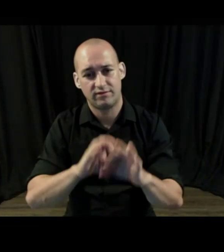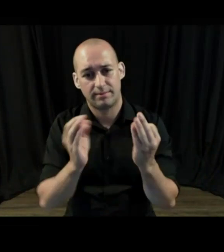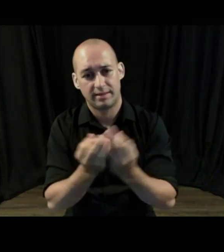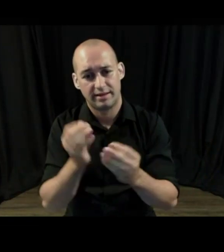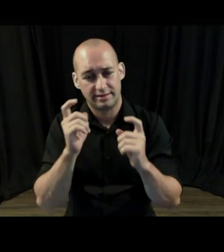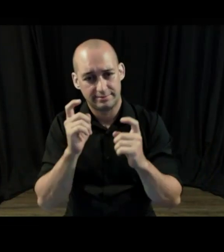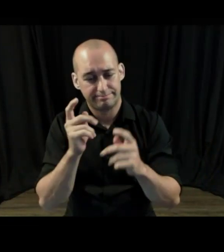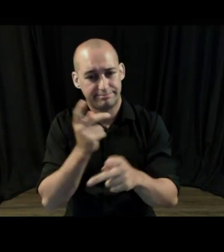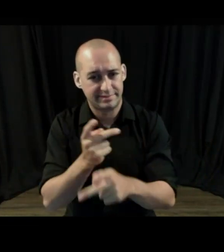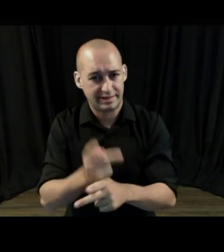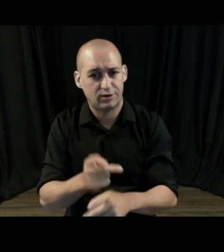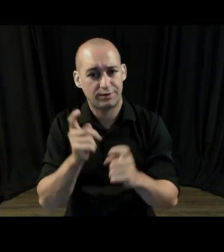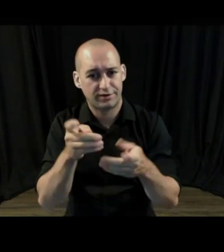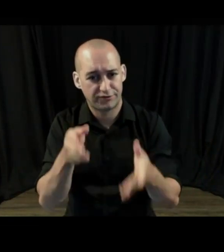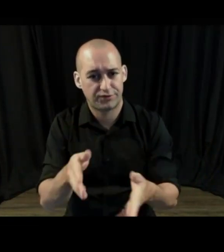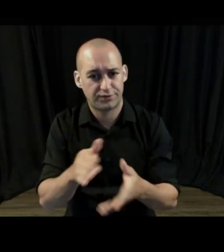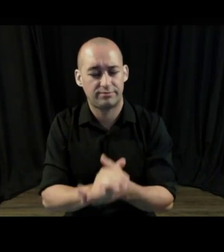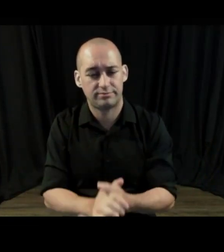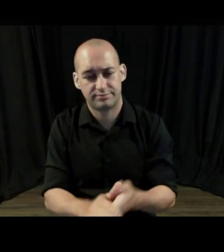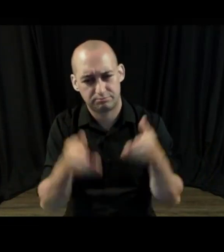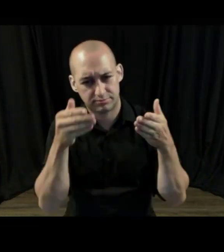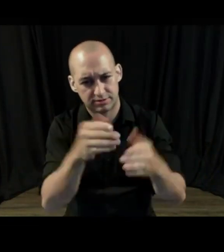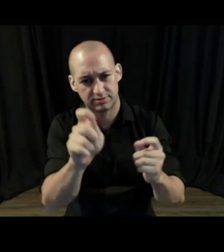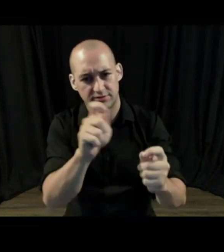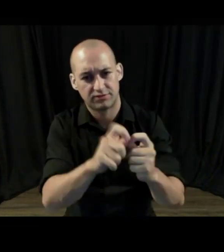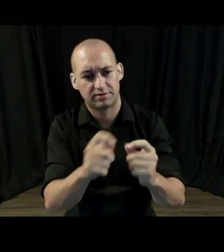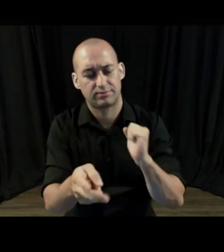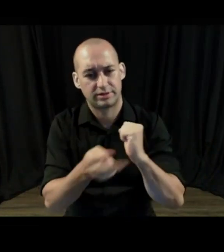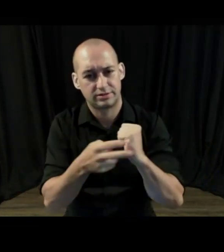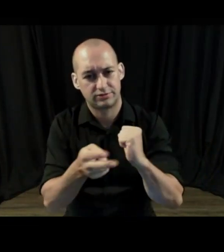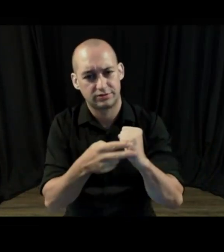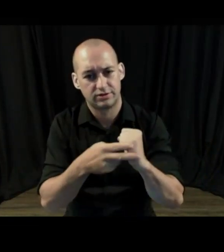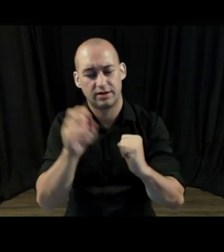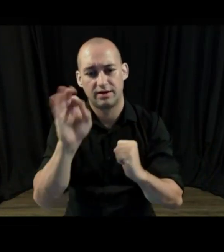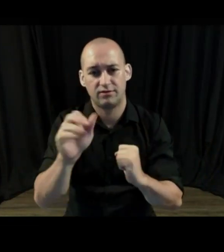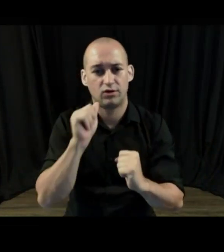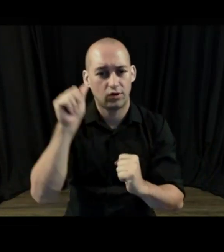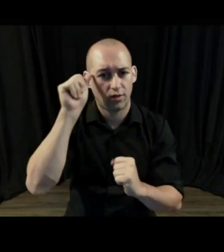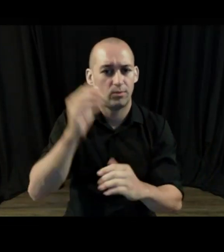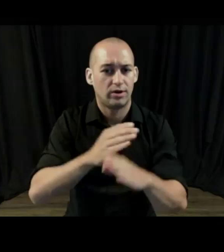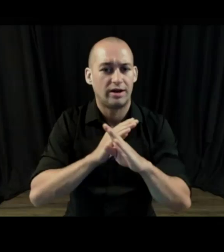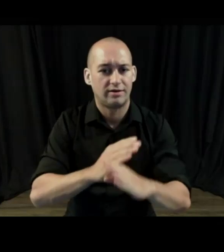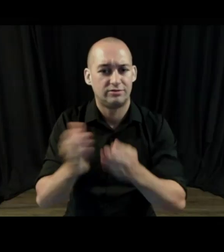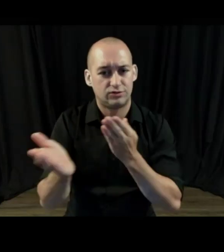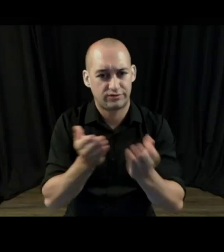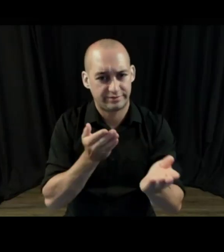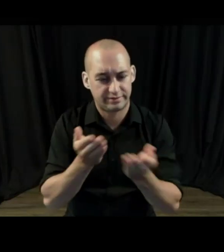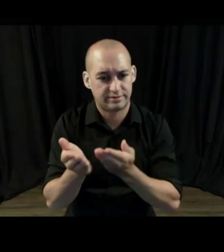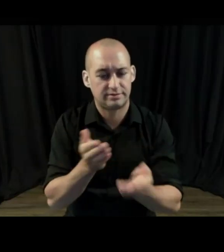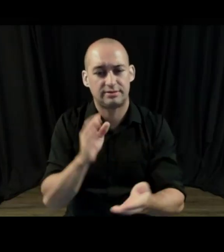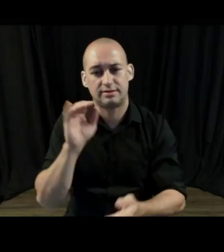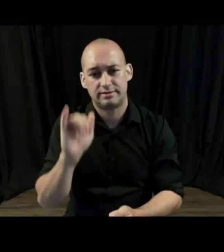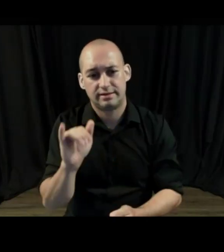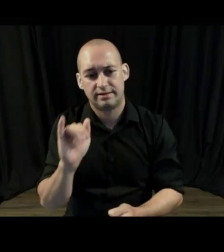out specifically the preservation of adult protective services that was,